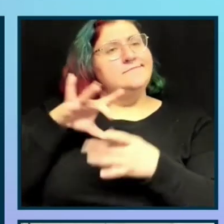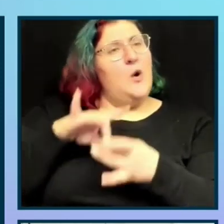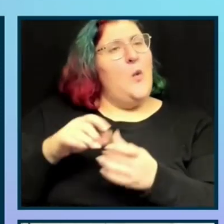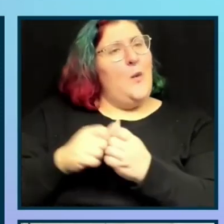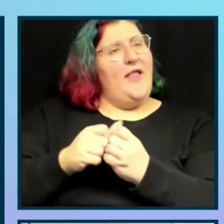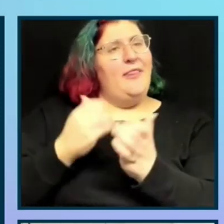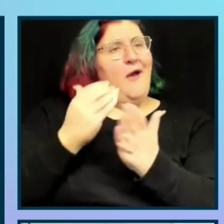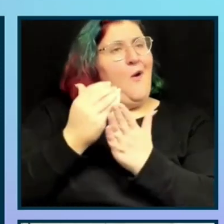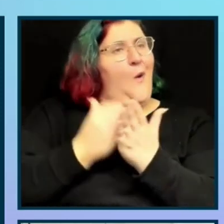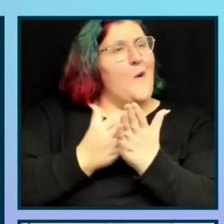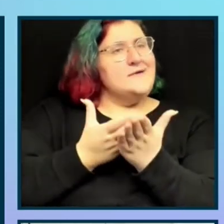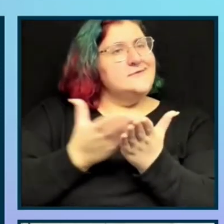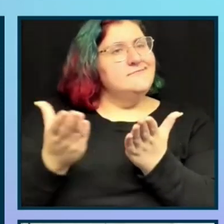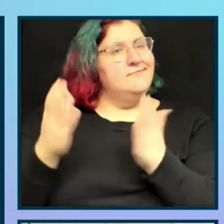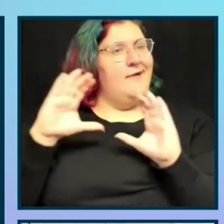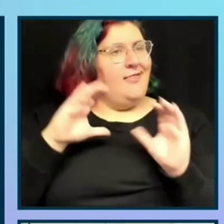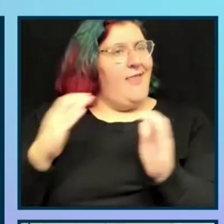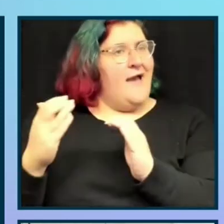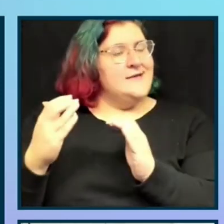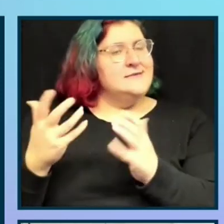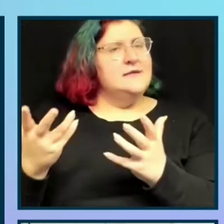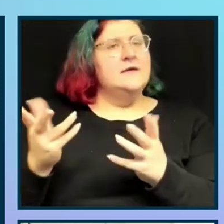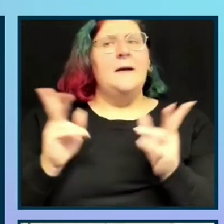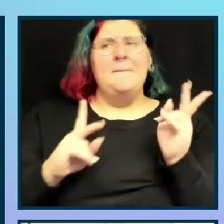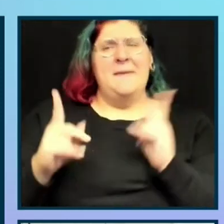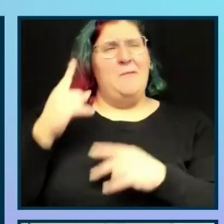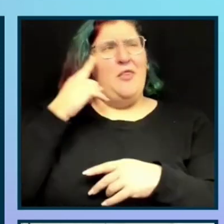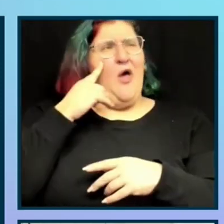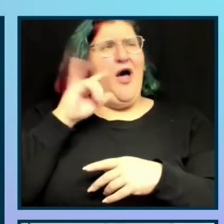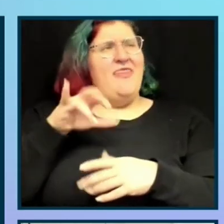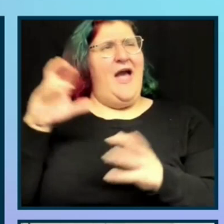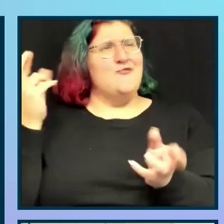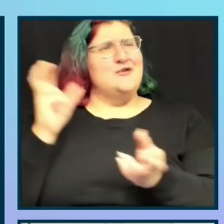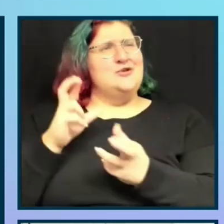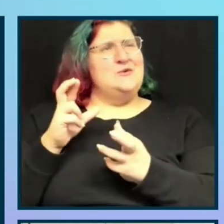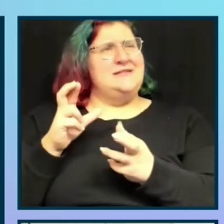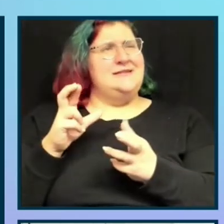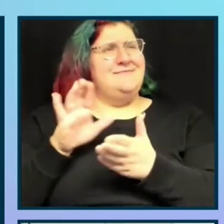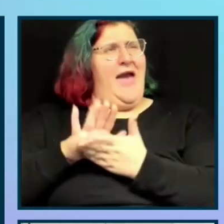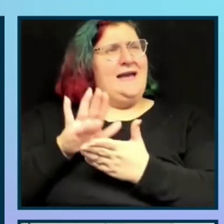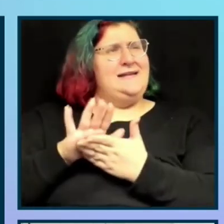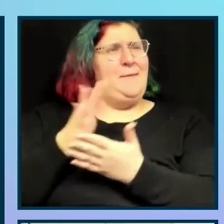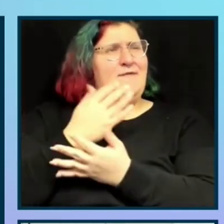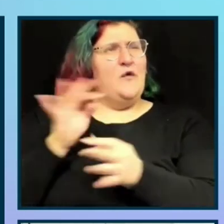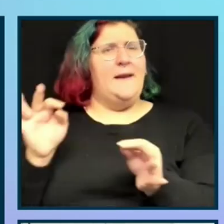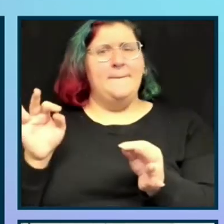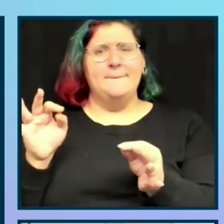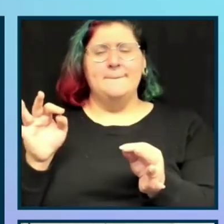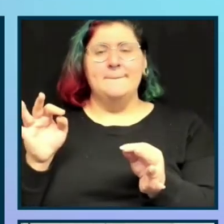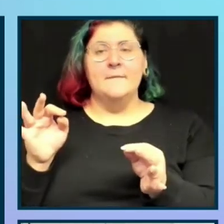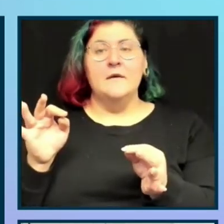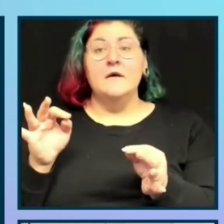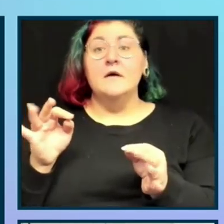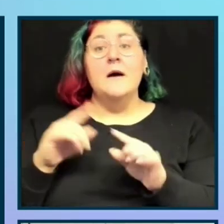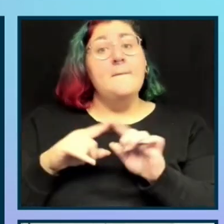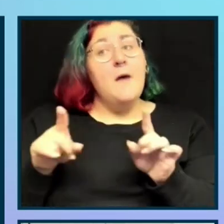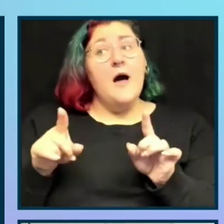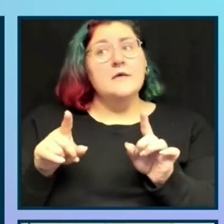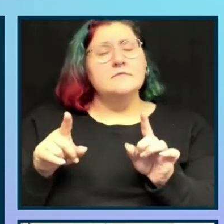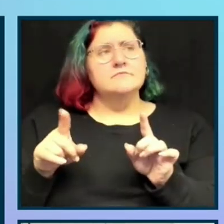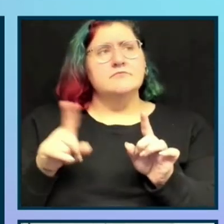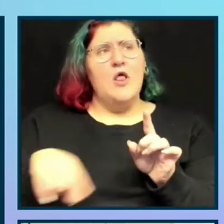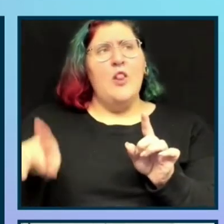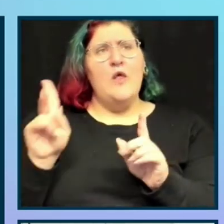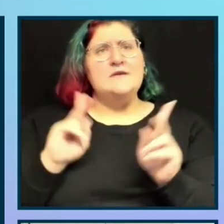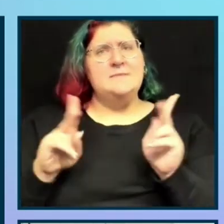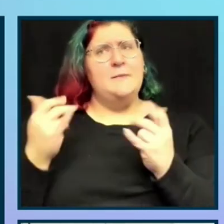Many worried that it reduces academic freedom, but just as many believe informed decisions are key to learning. And